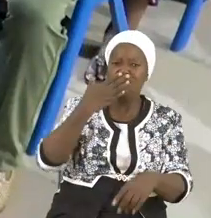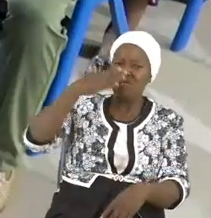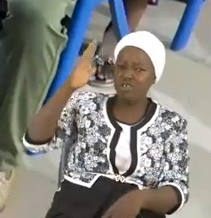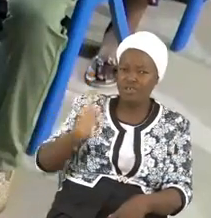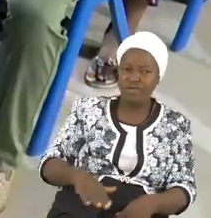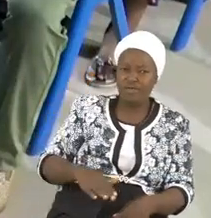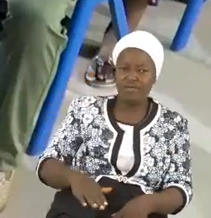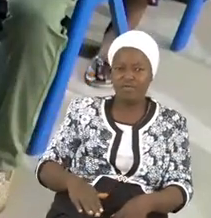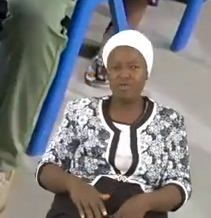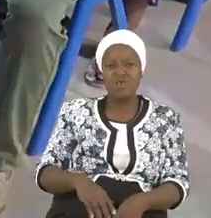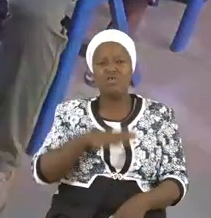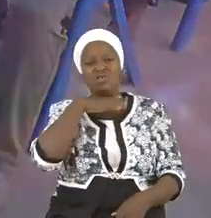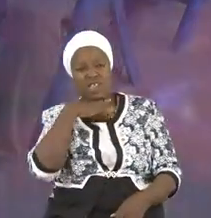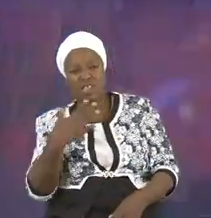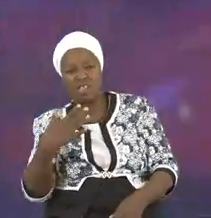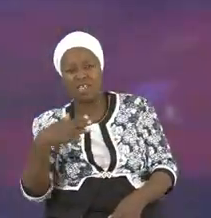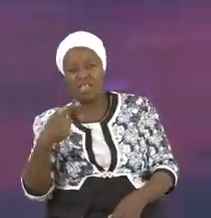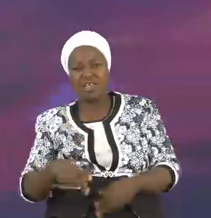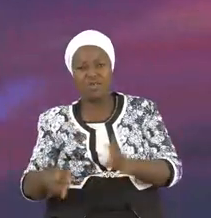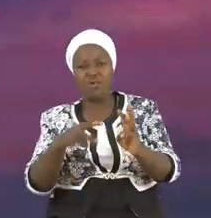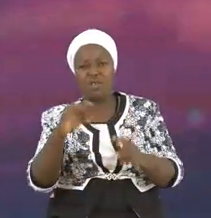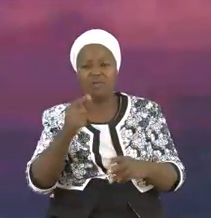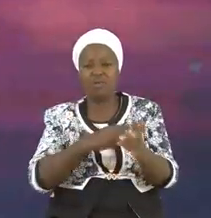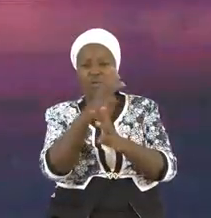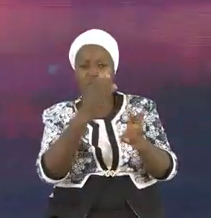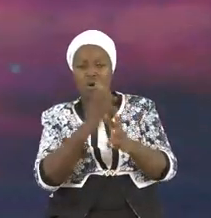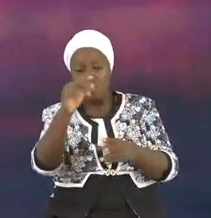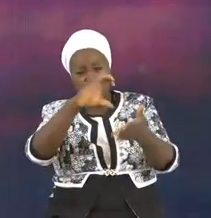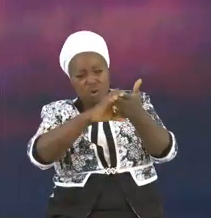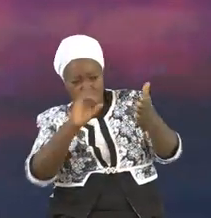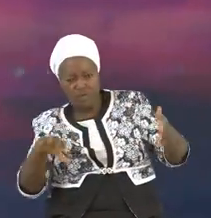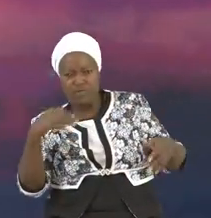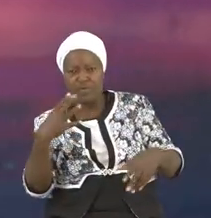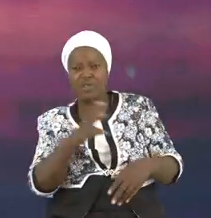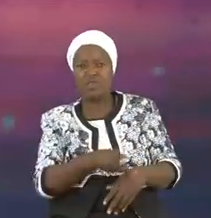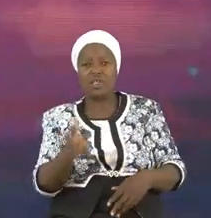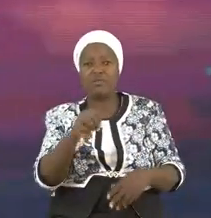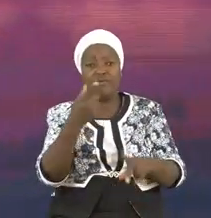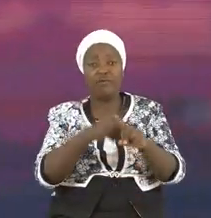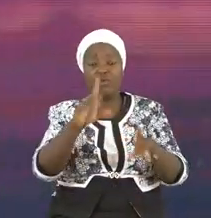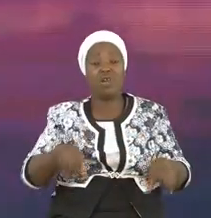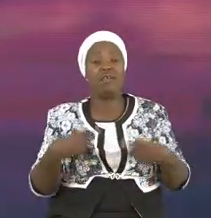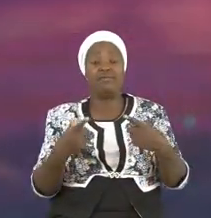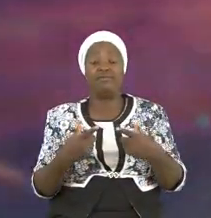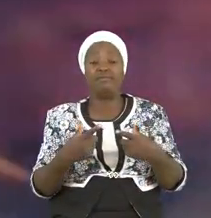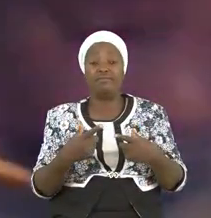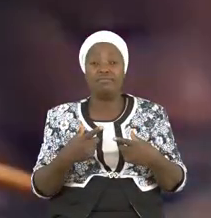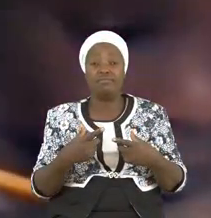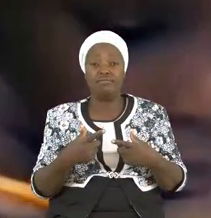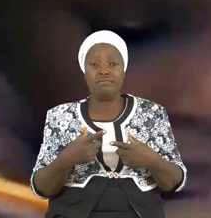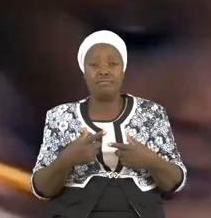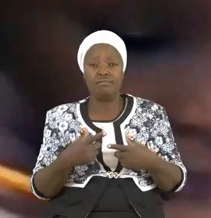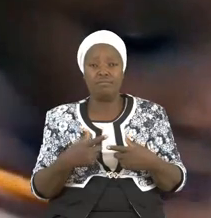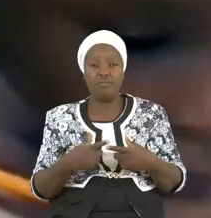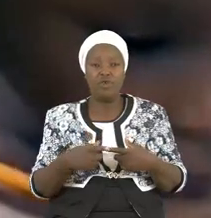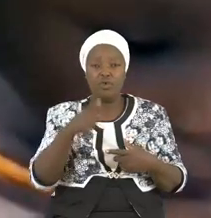iniquity, the ways of the world, you remove them from your life. You